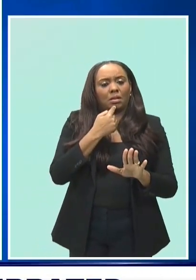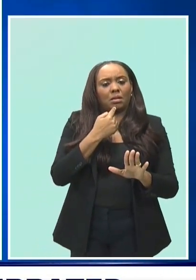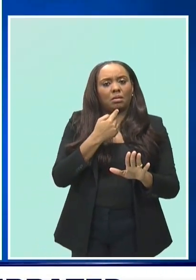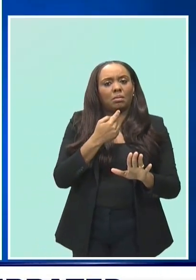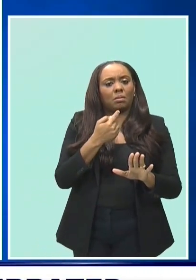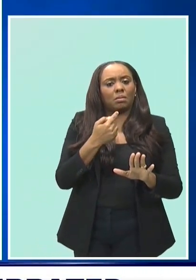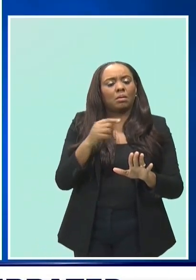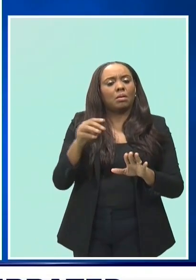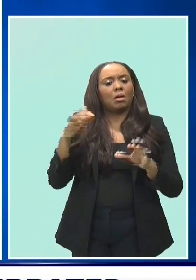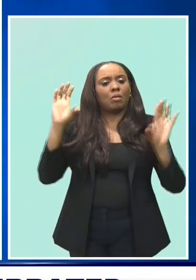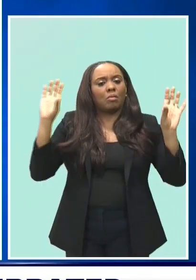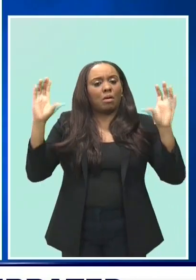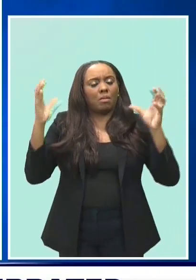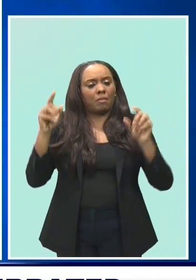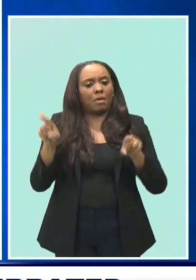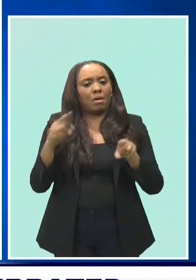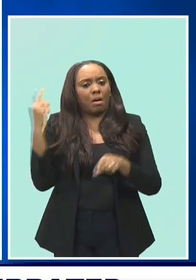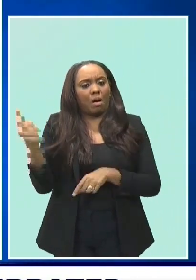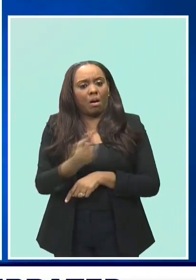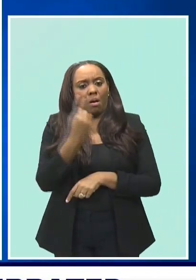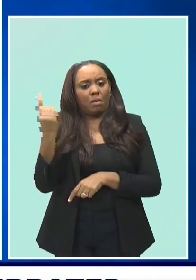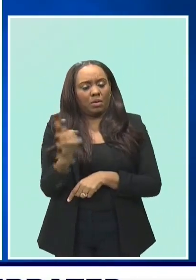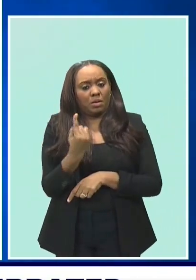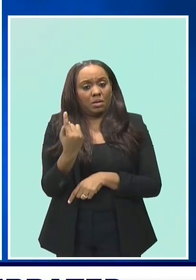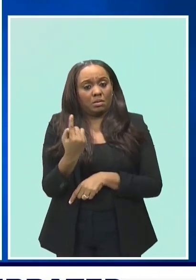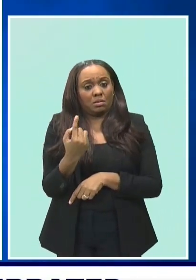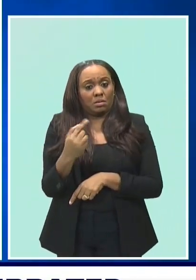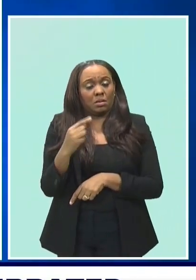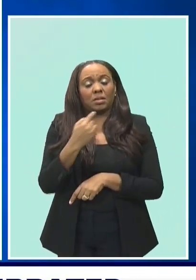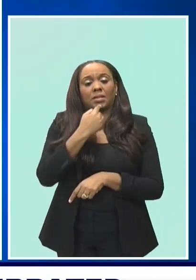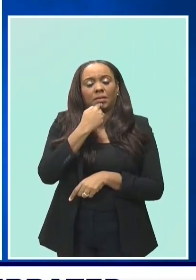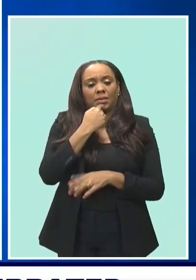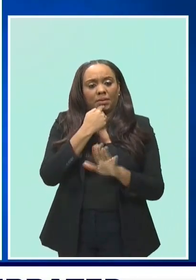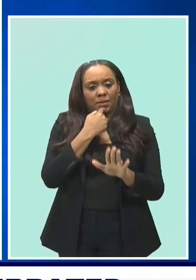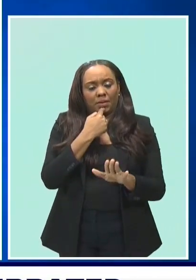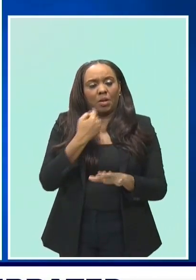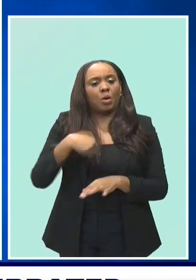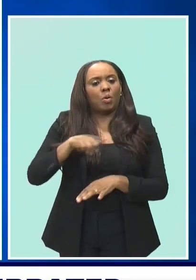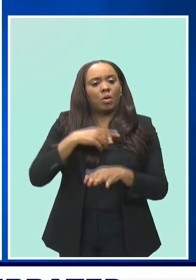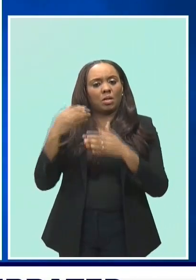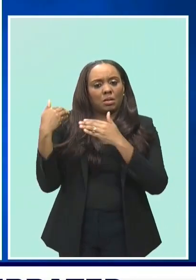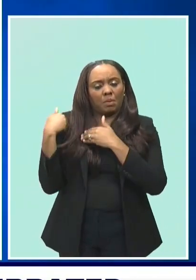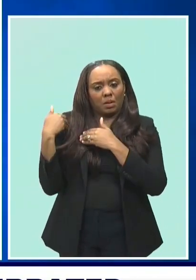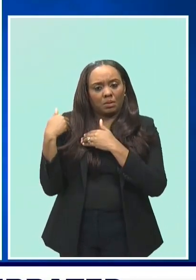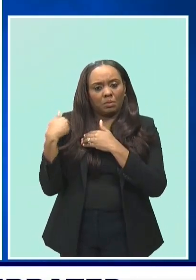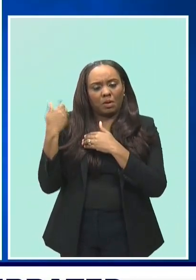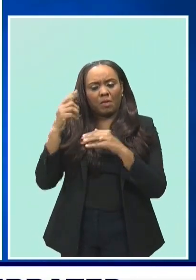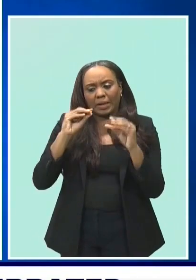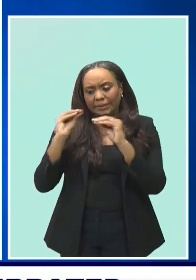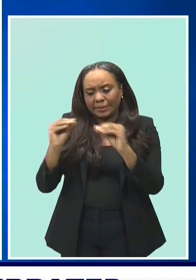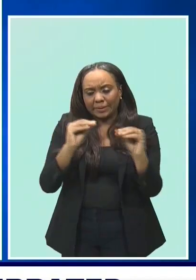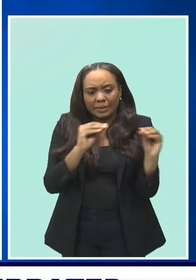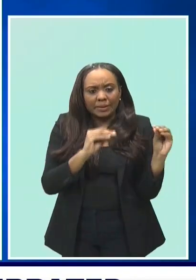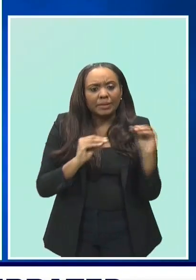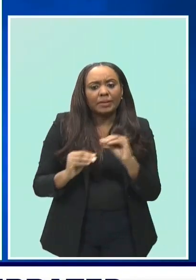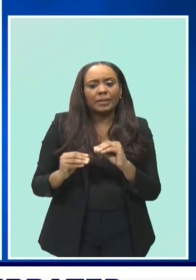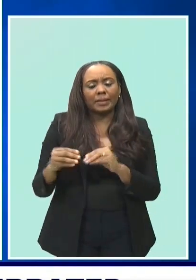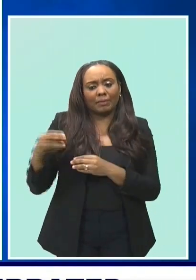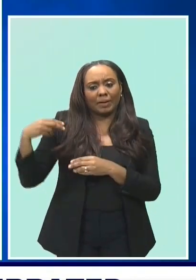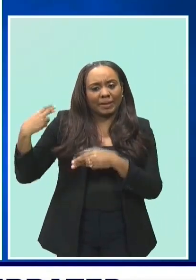and always remember why we are here. So the foundation has its role in those roots as well. We